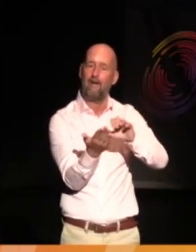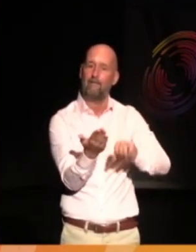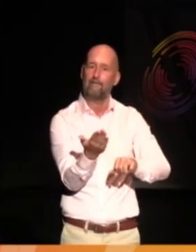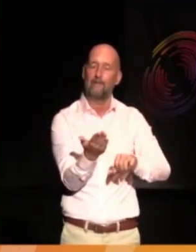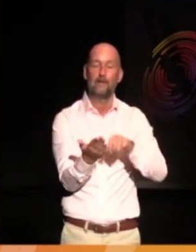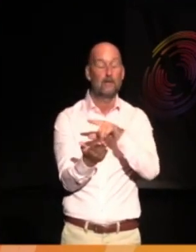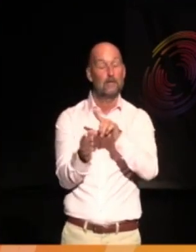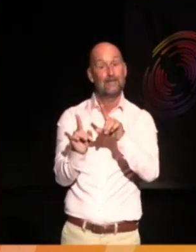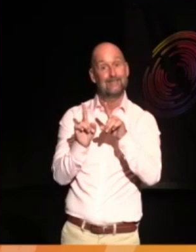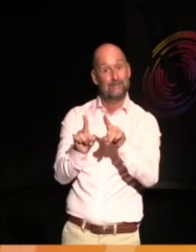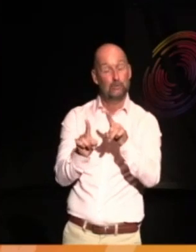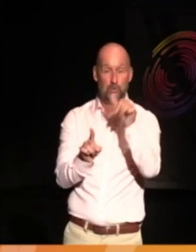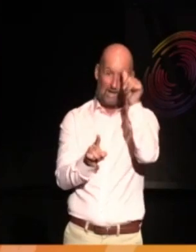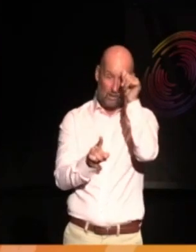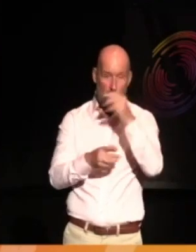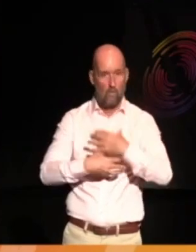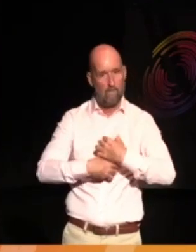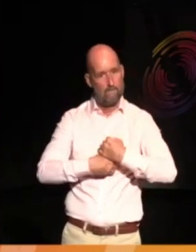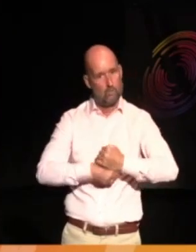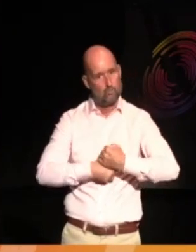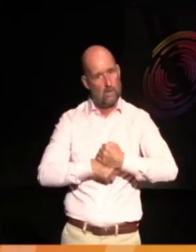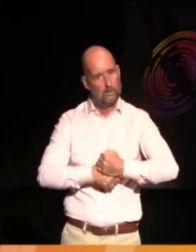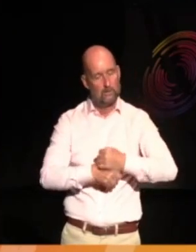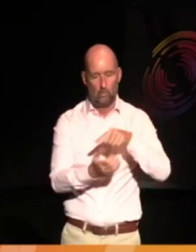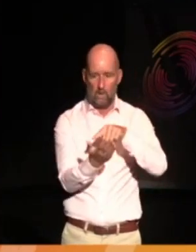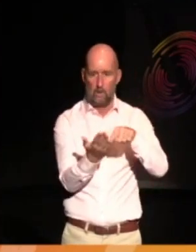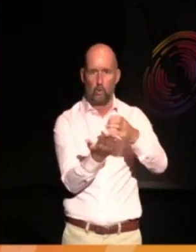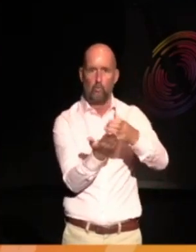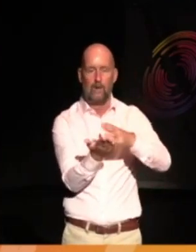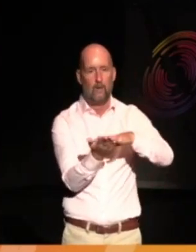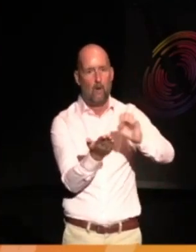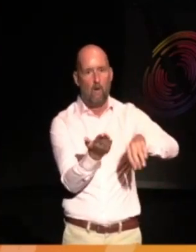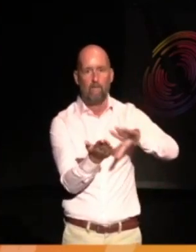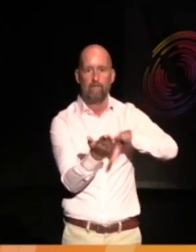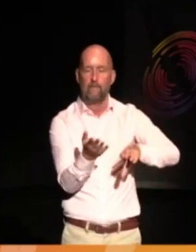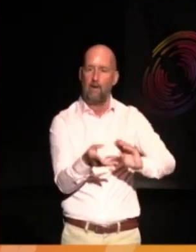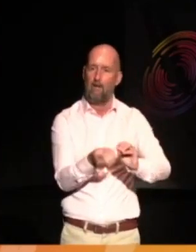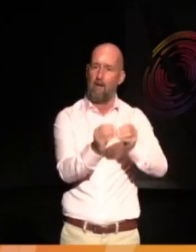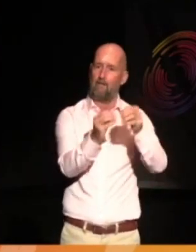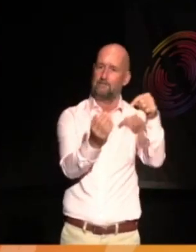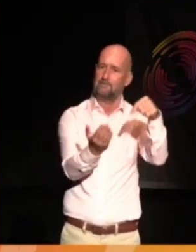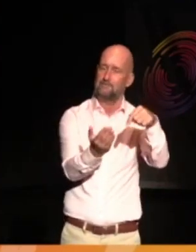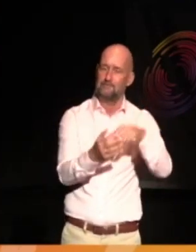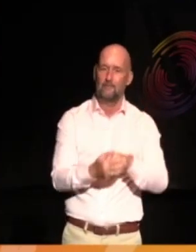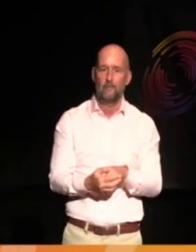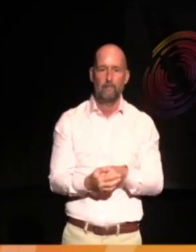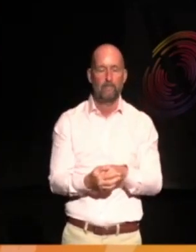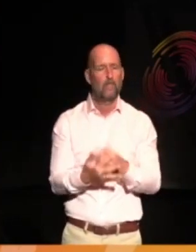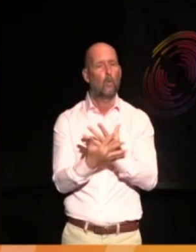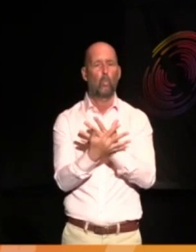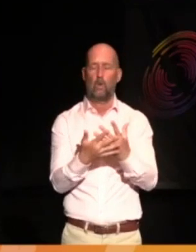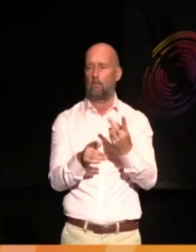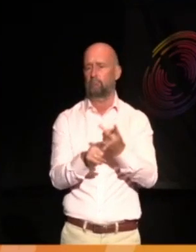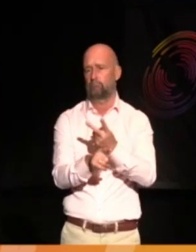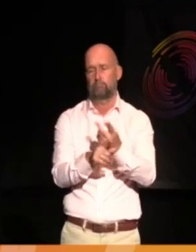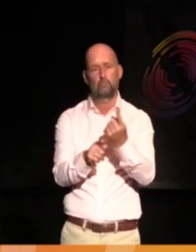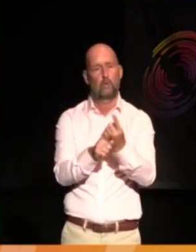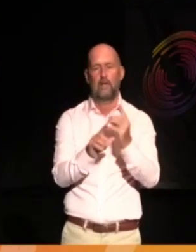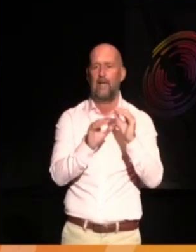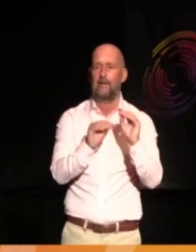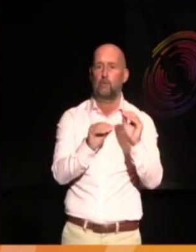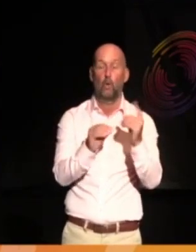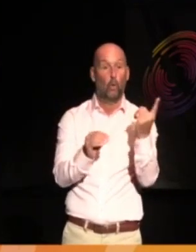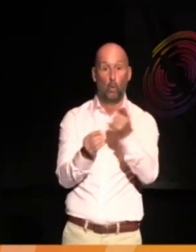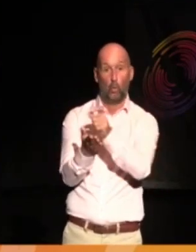so frustrated about that. And we talk a lot about education, and I have no idea who sets